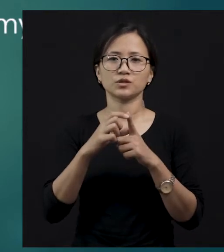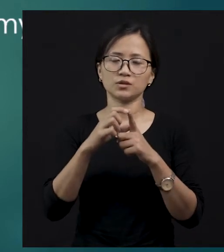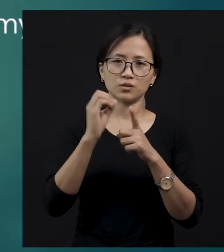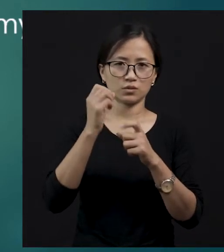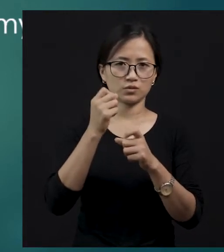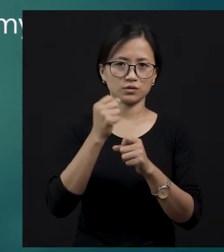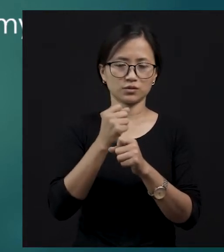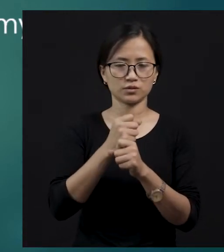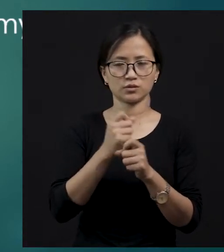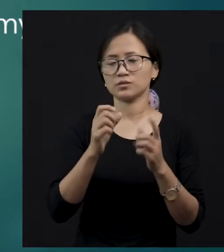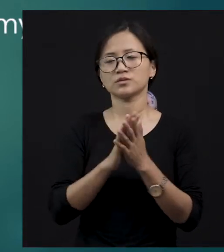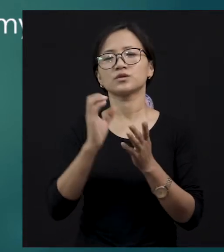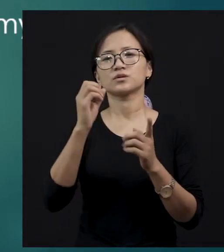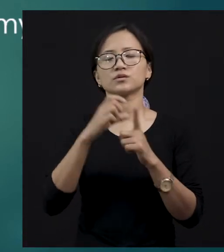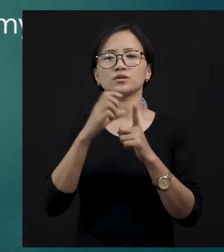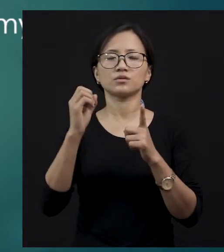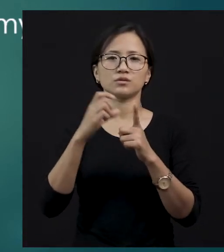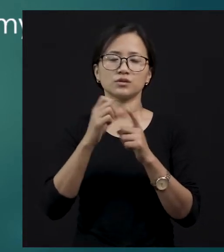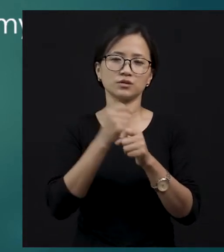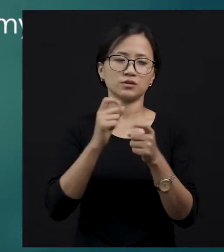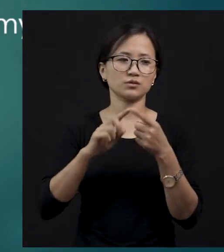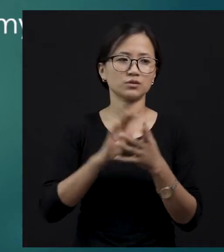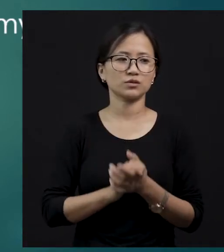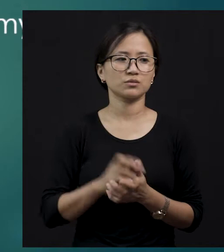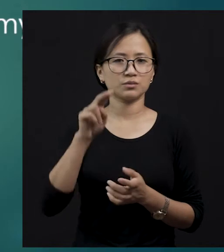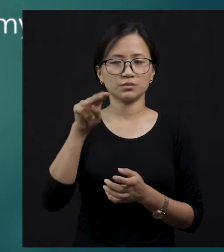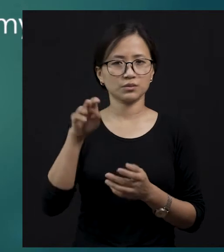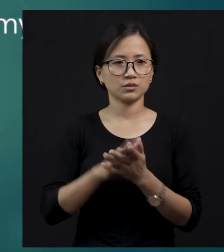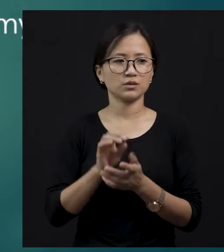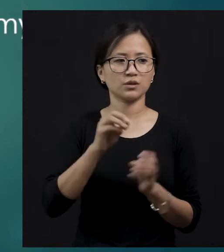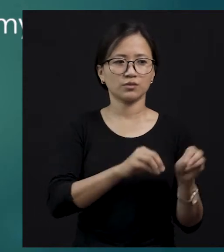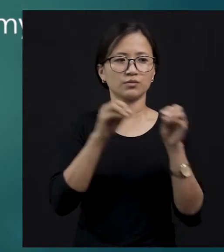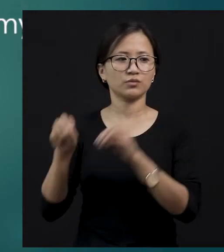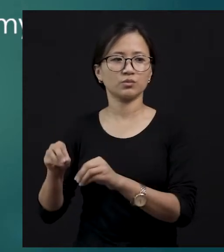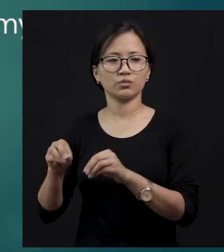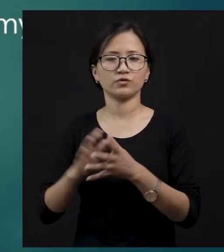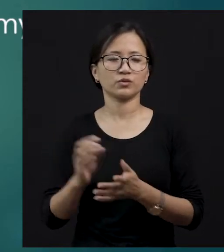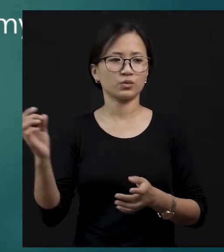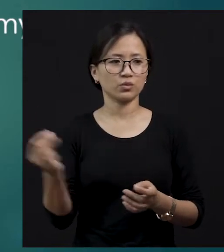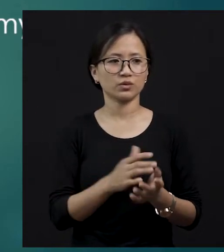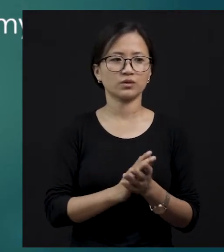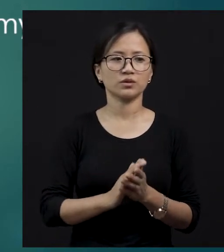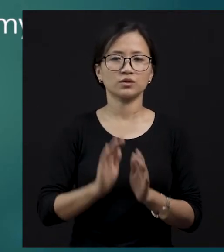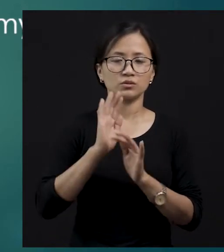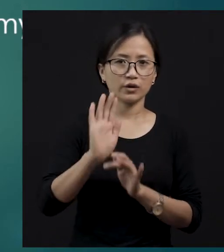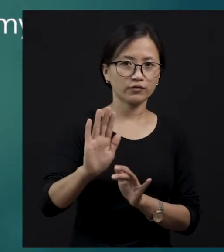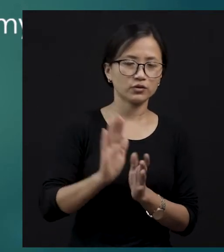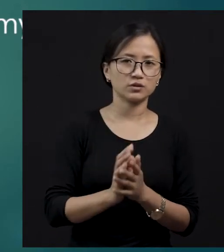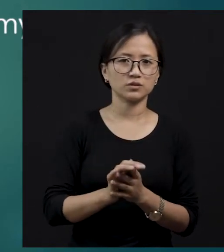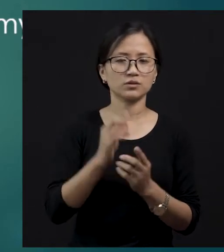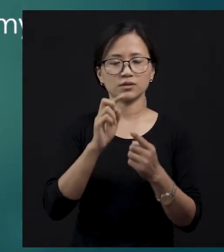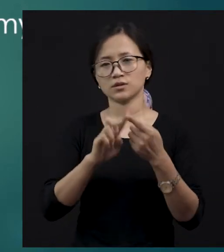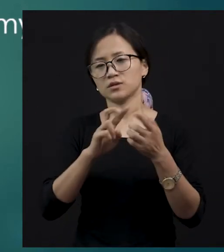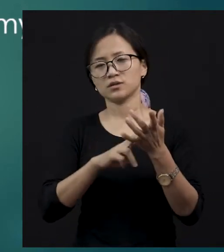dodge, move quickly to avoid its enemy. Let's repeat, dodge, move quickly to avoid its